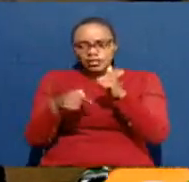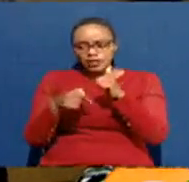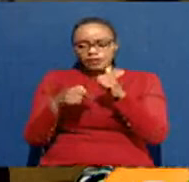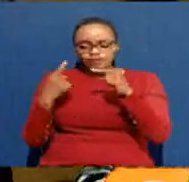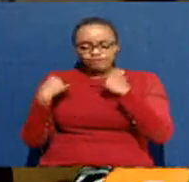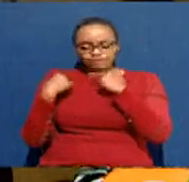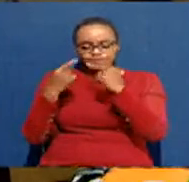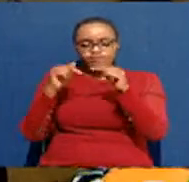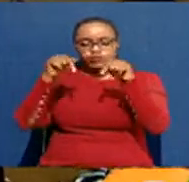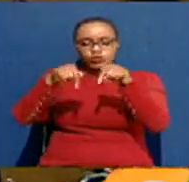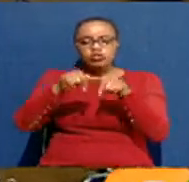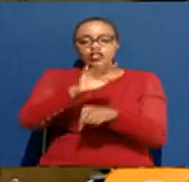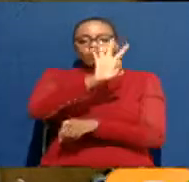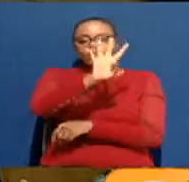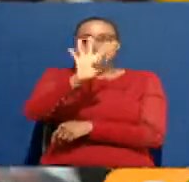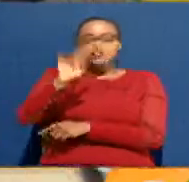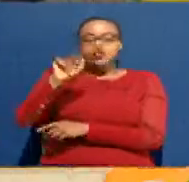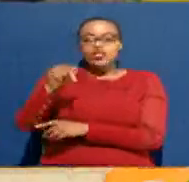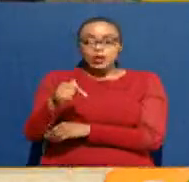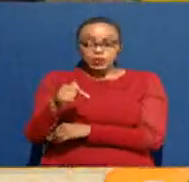today 44,000.